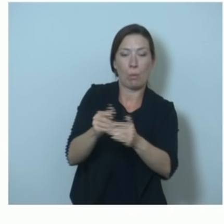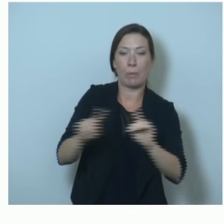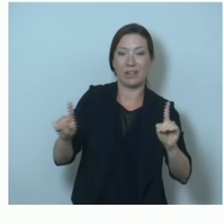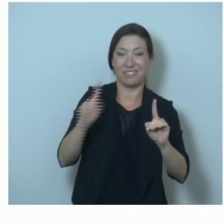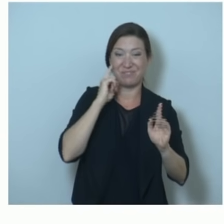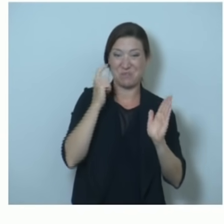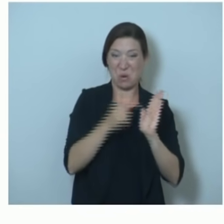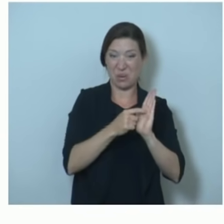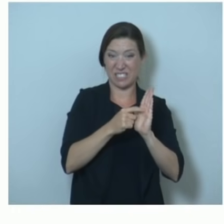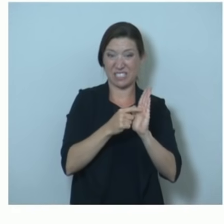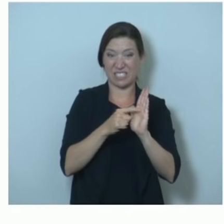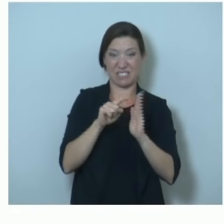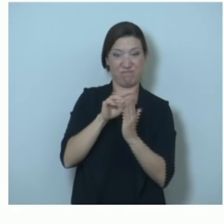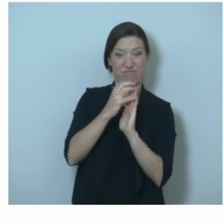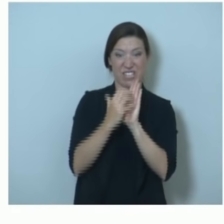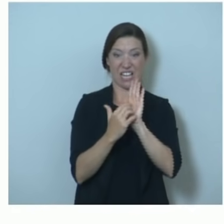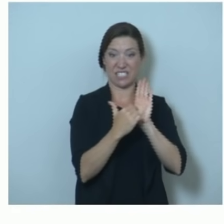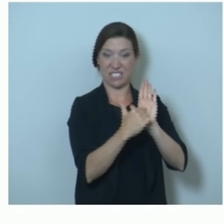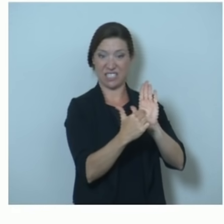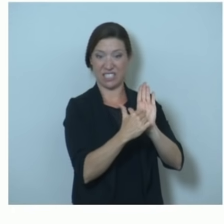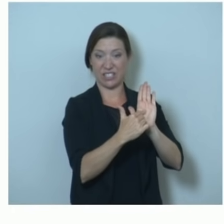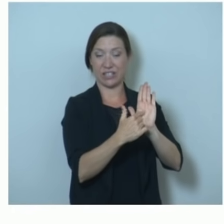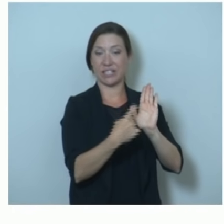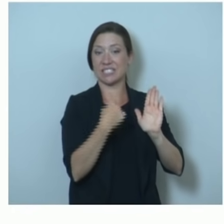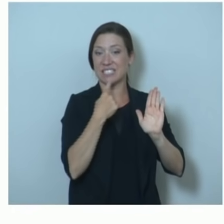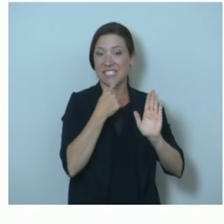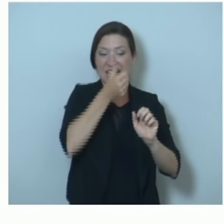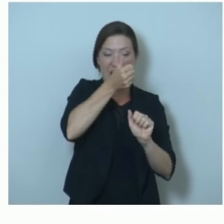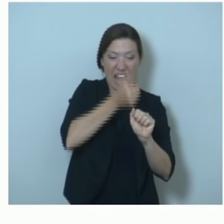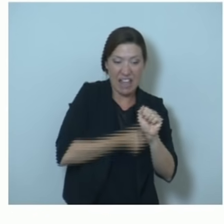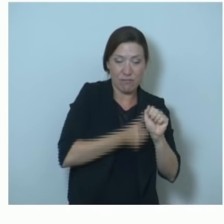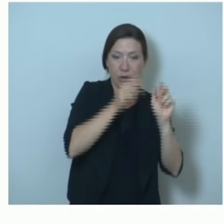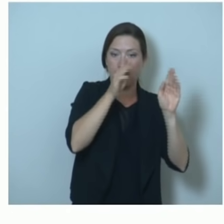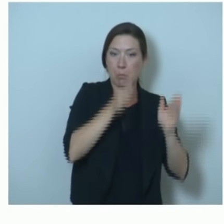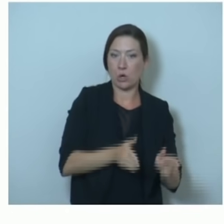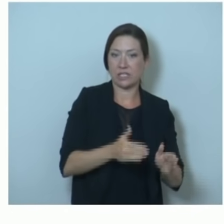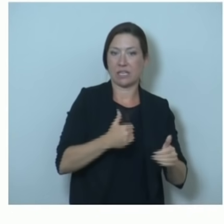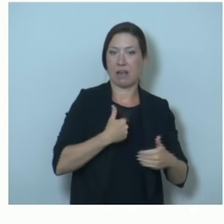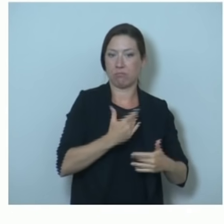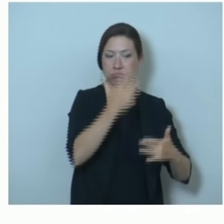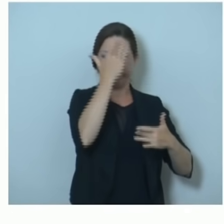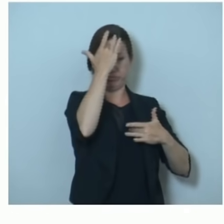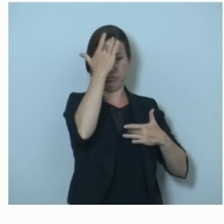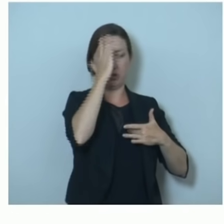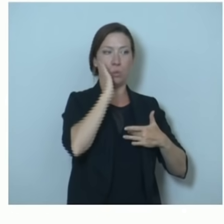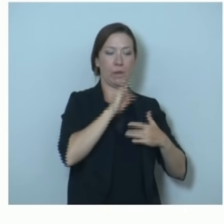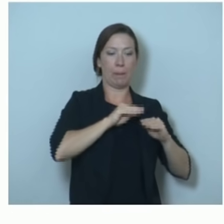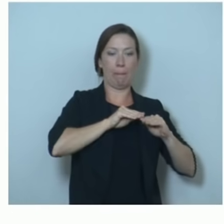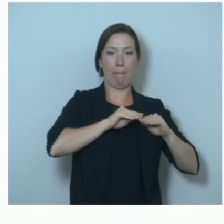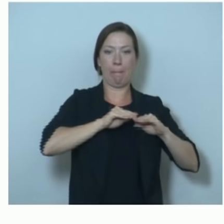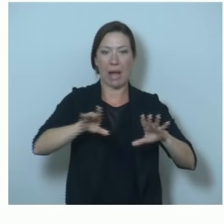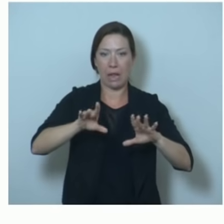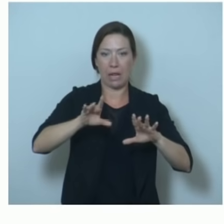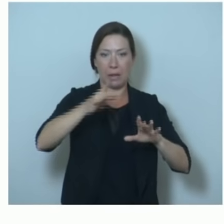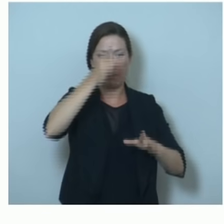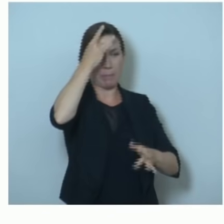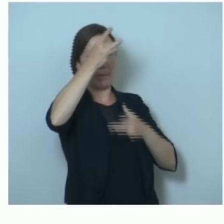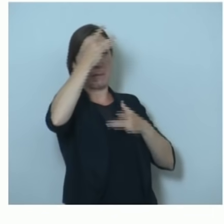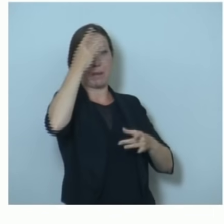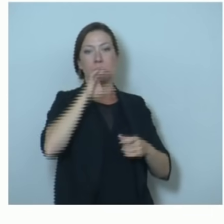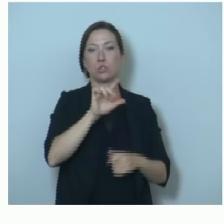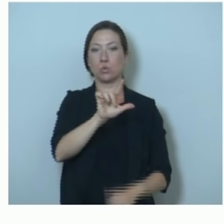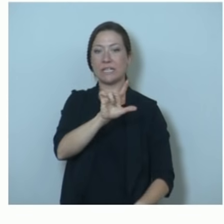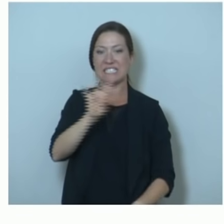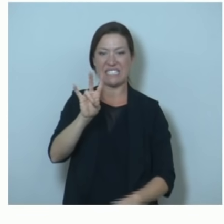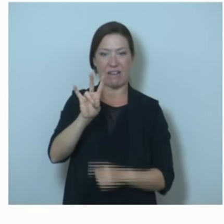At this point, for every active case we have, that will turn into 27 new cases in 30 days. And